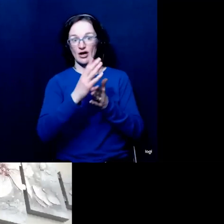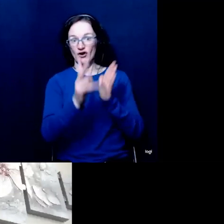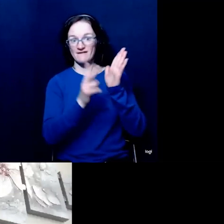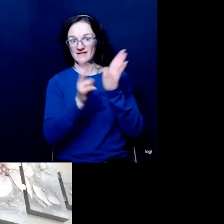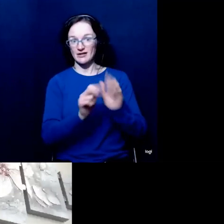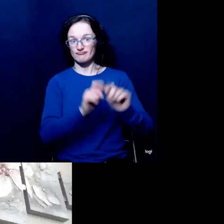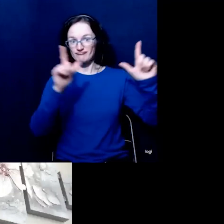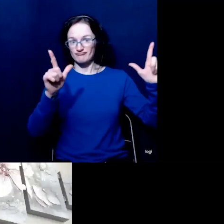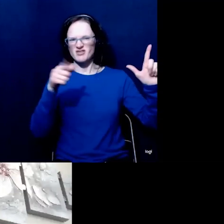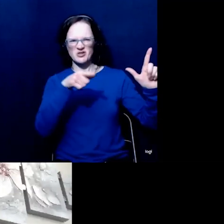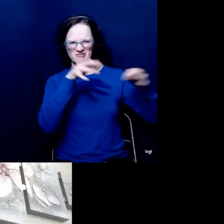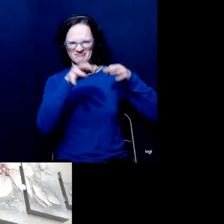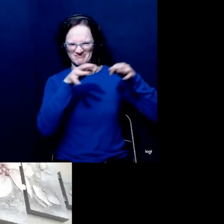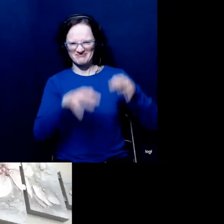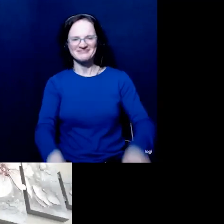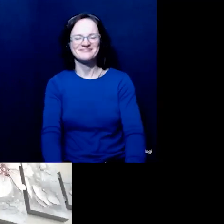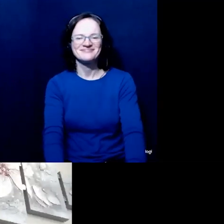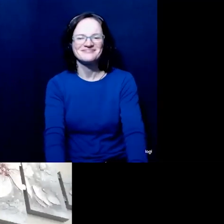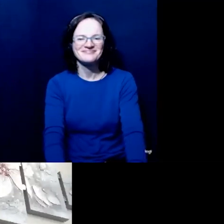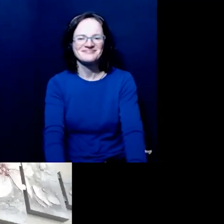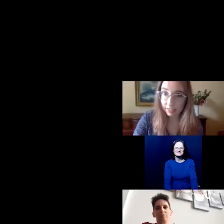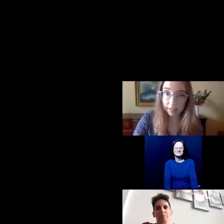Crenshaw talking about it.